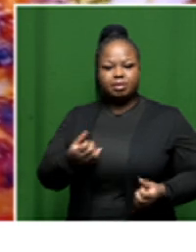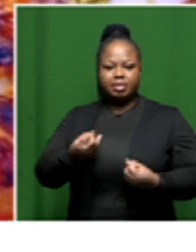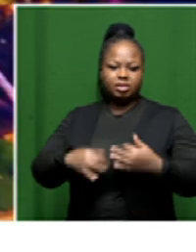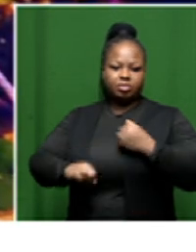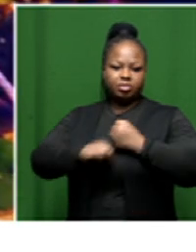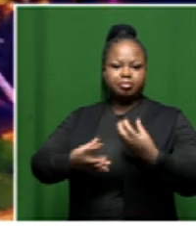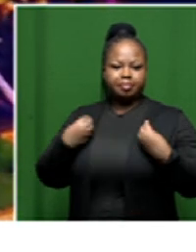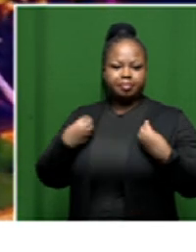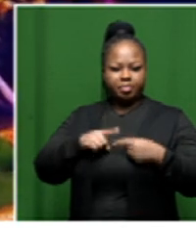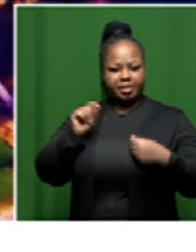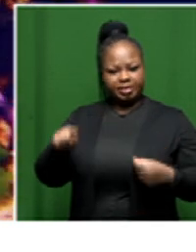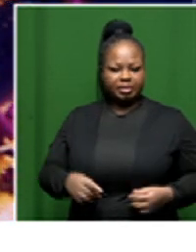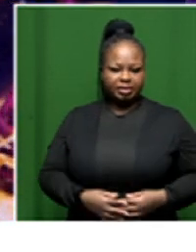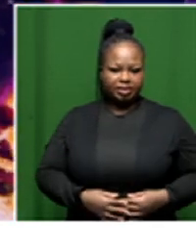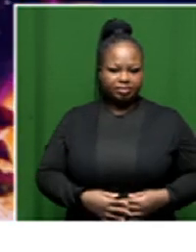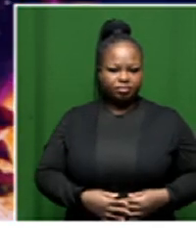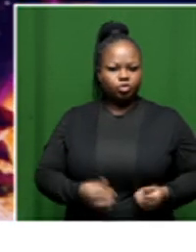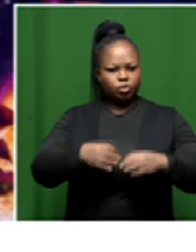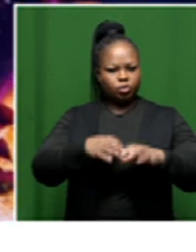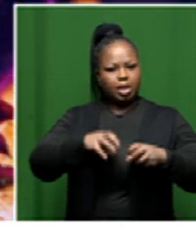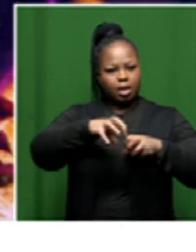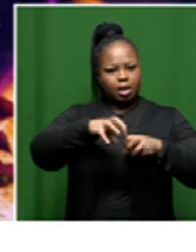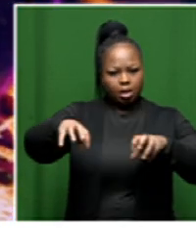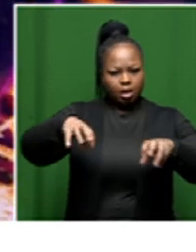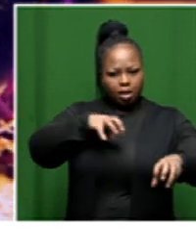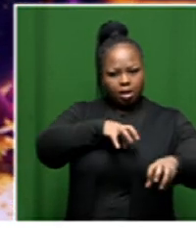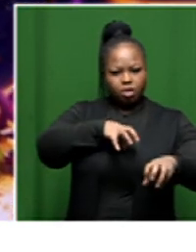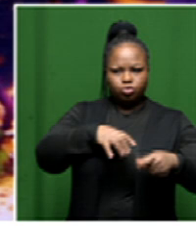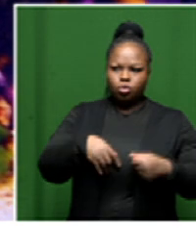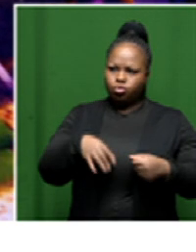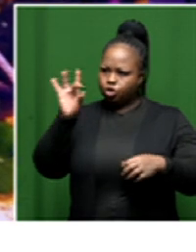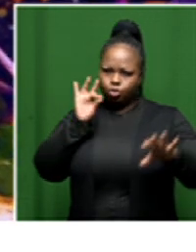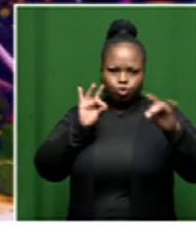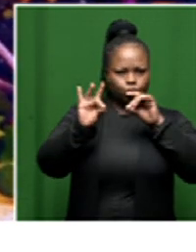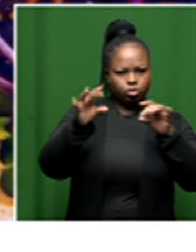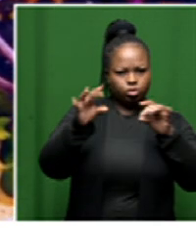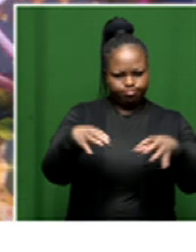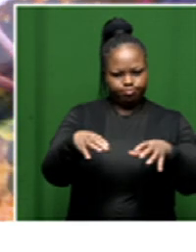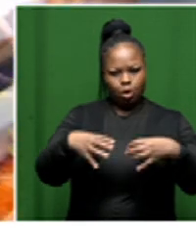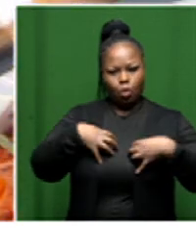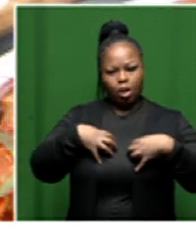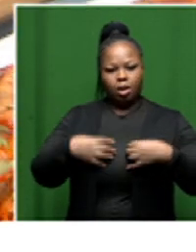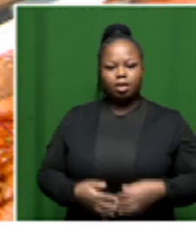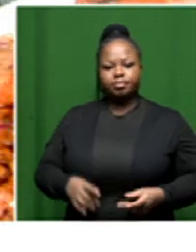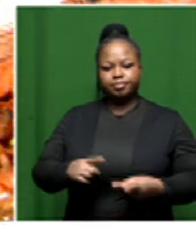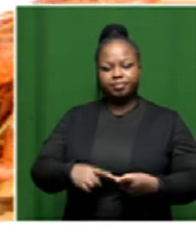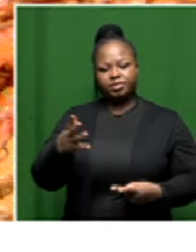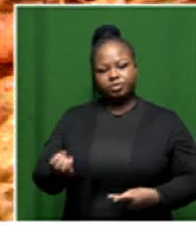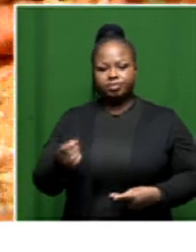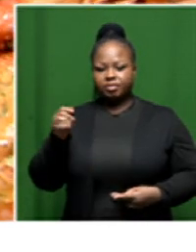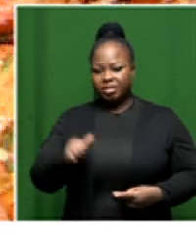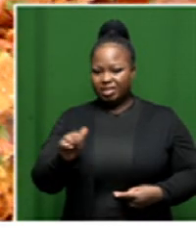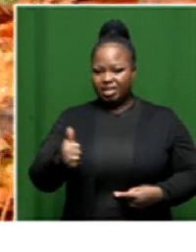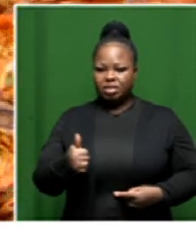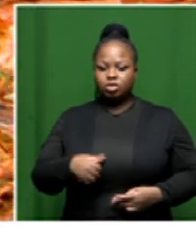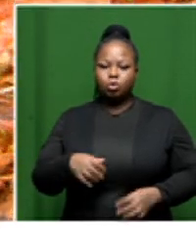support from that. Okay. And so it's also a platter. Yeah, it's a platter. You actually build your own. And then we've got our mussels. We've got